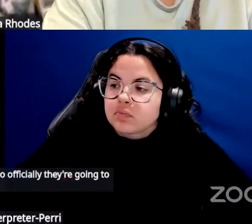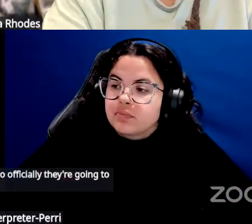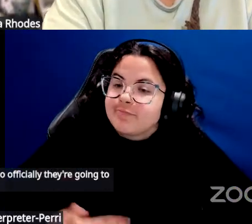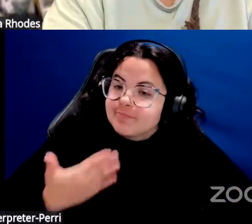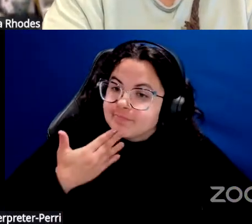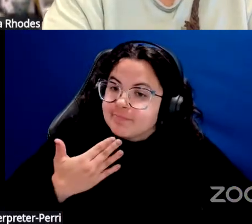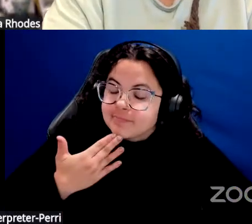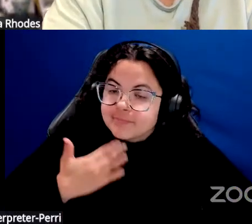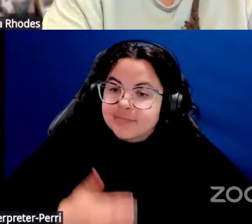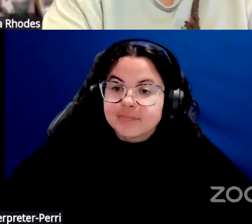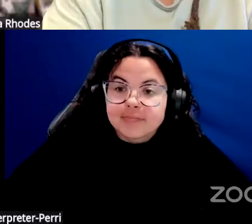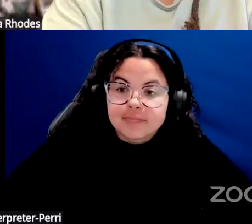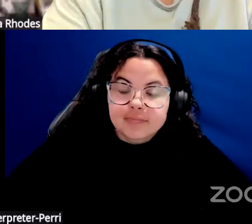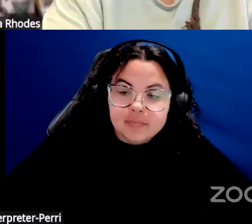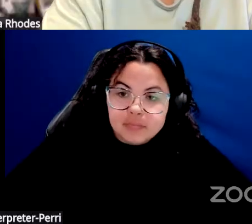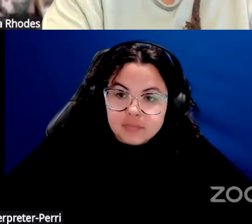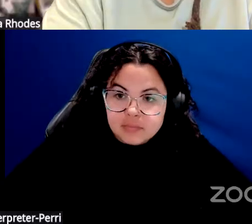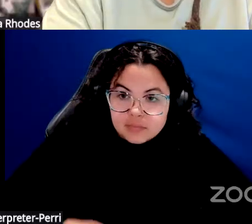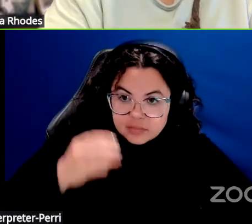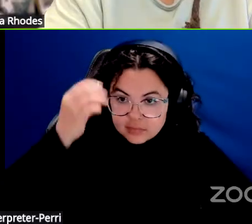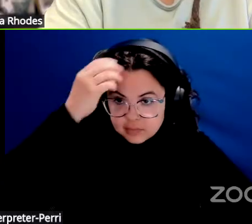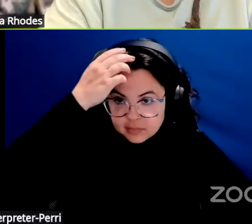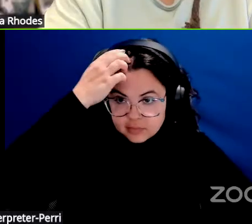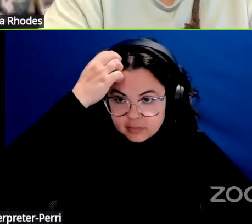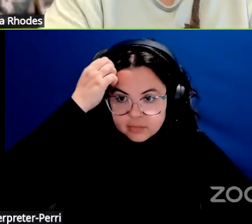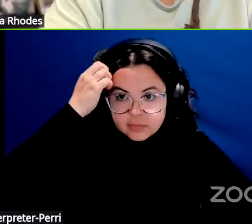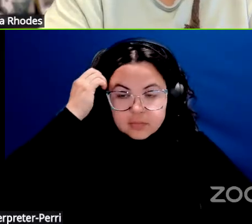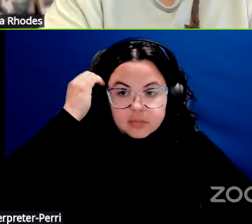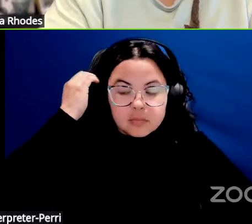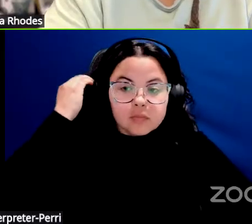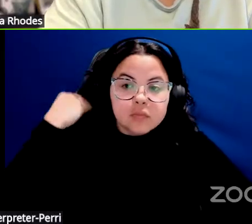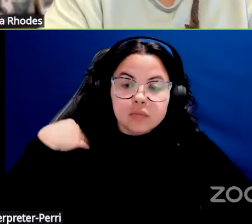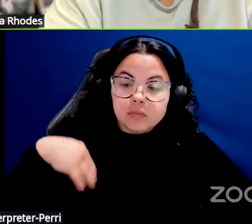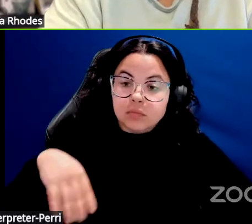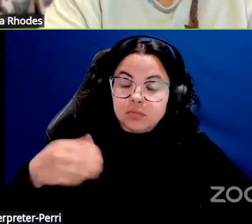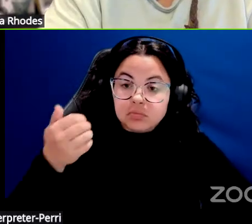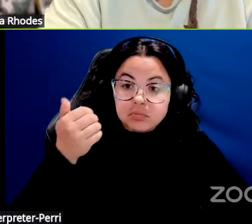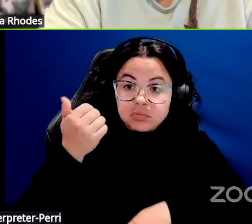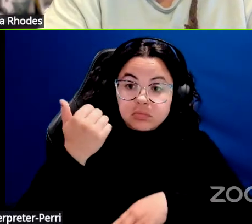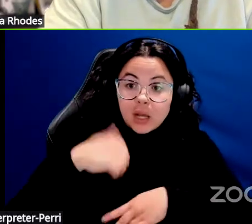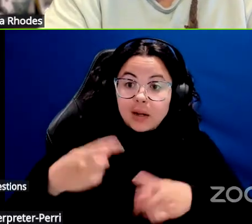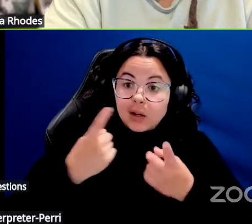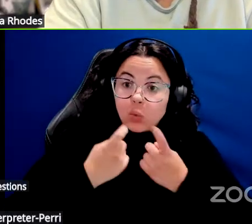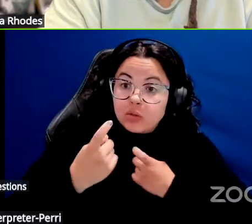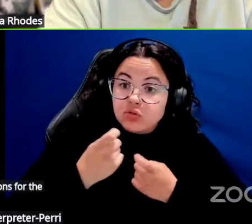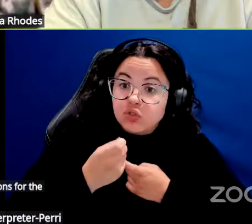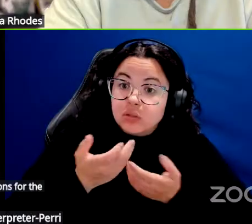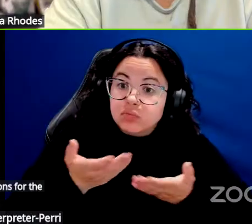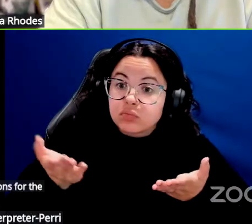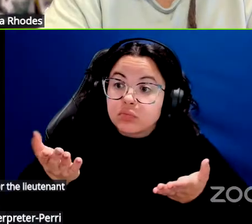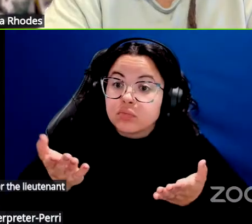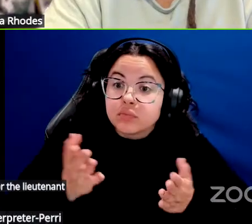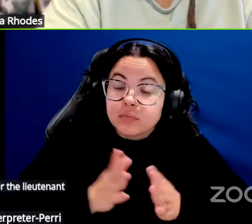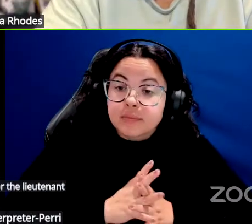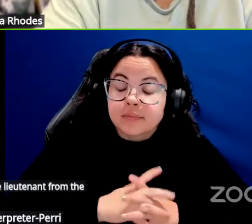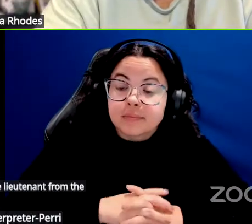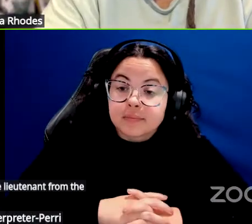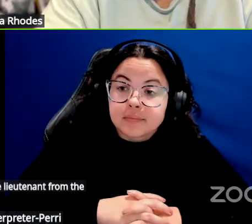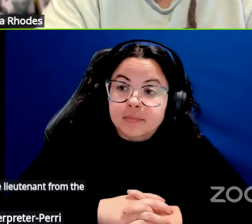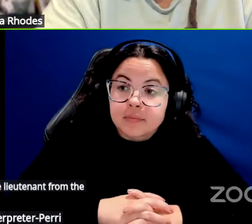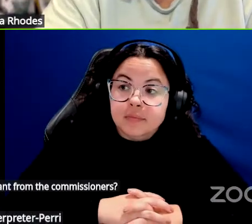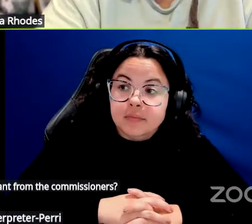Thank you. Problem. Do we have any more questions for the lieutenant from the commissioners?